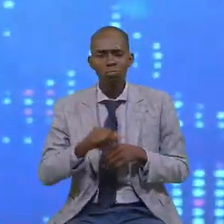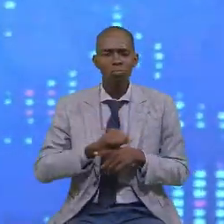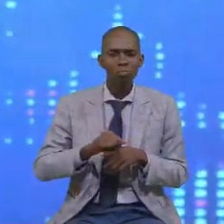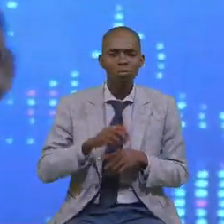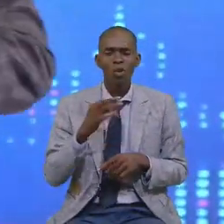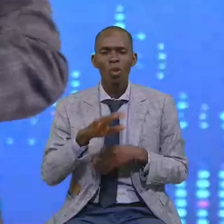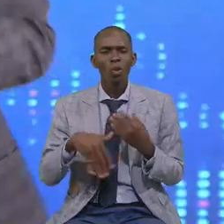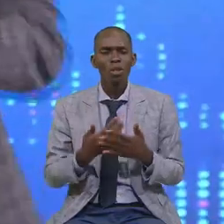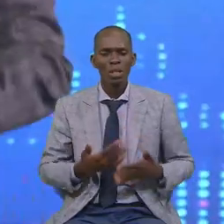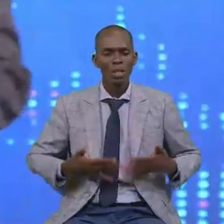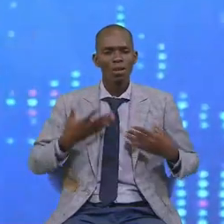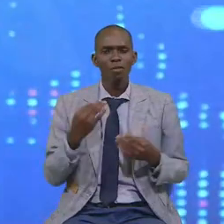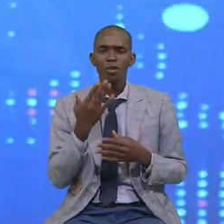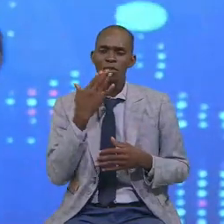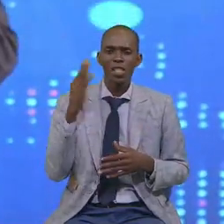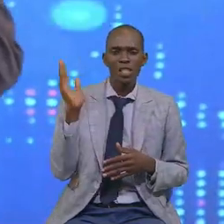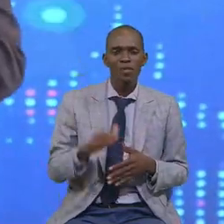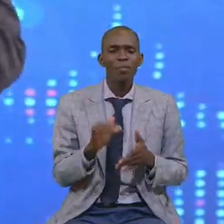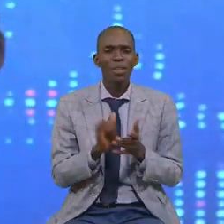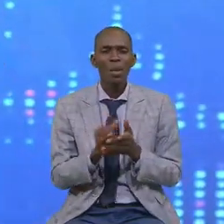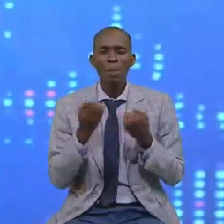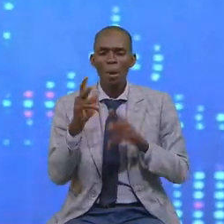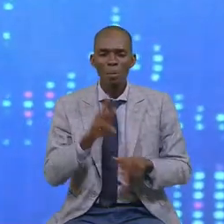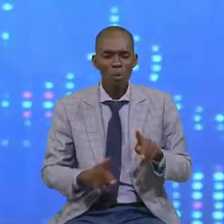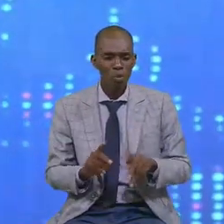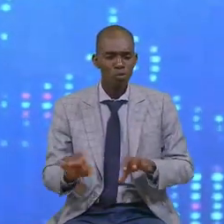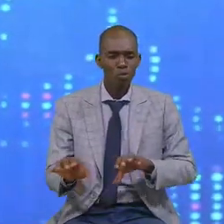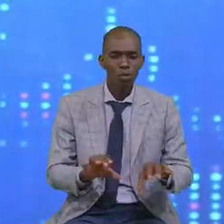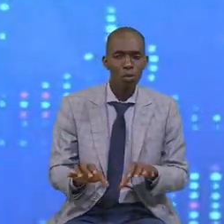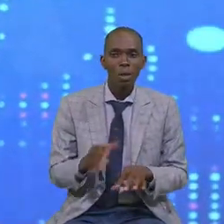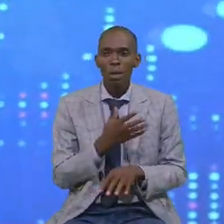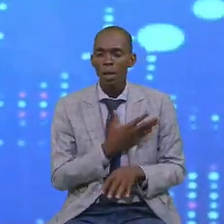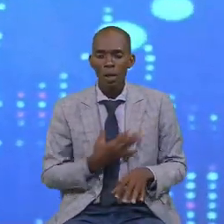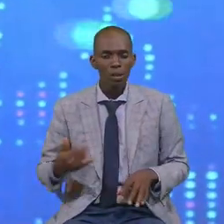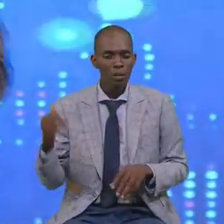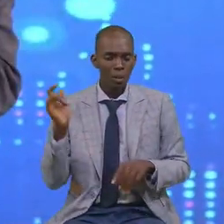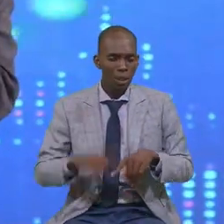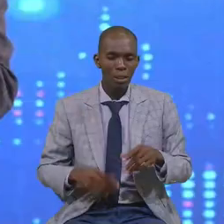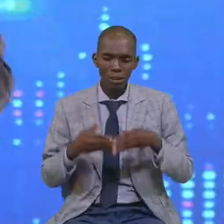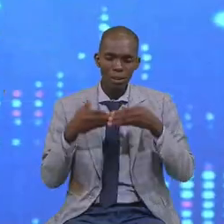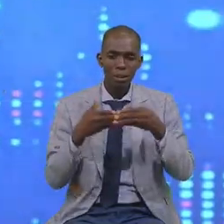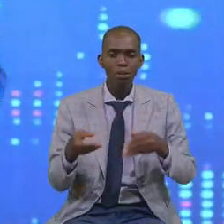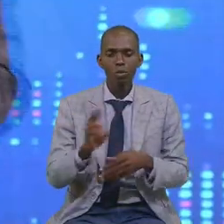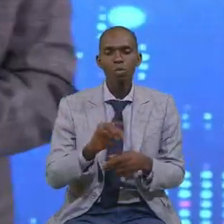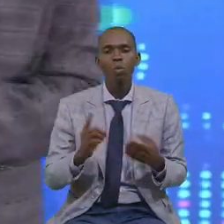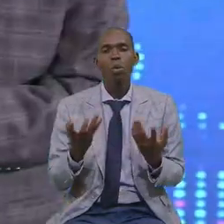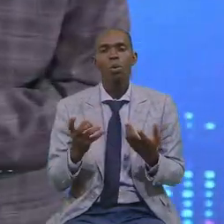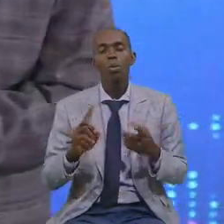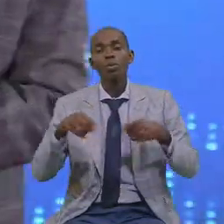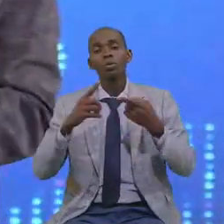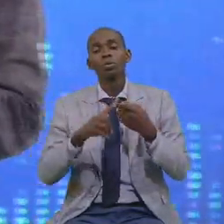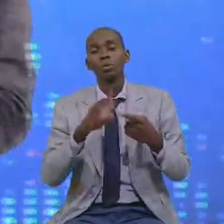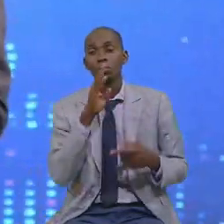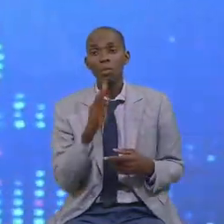evil that many people tread on, and they cannot get to where they are going, today is